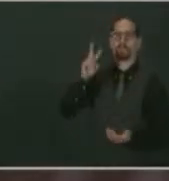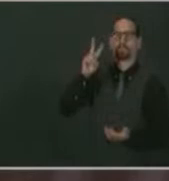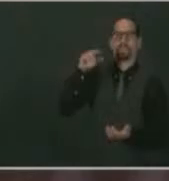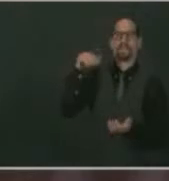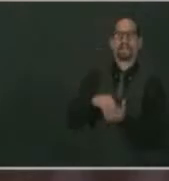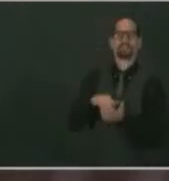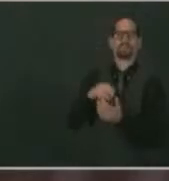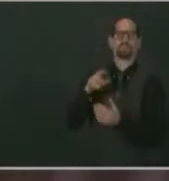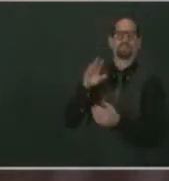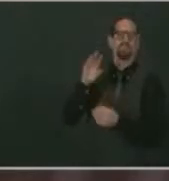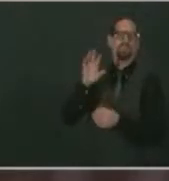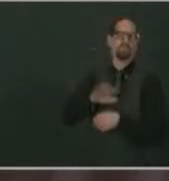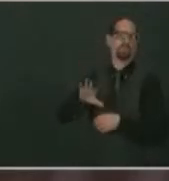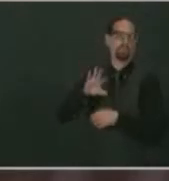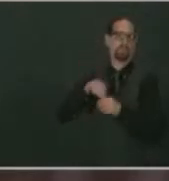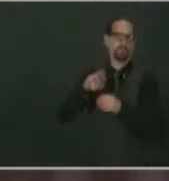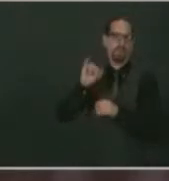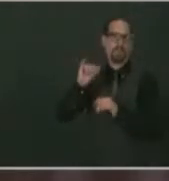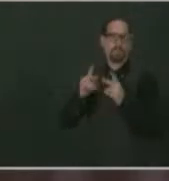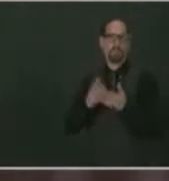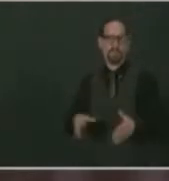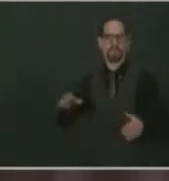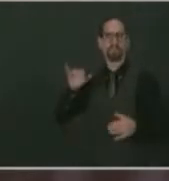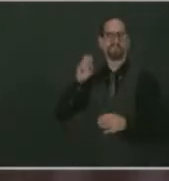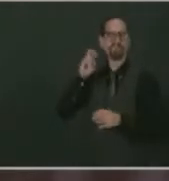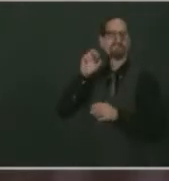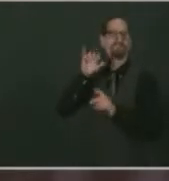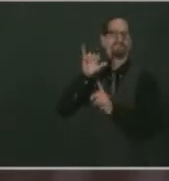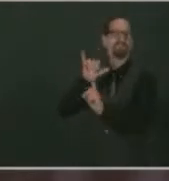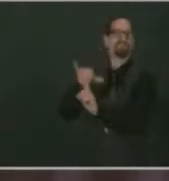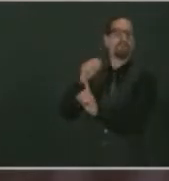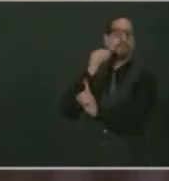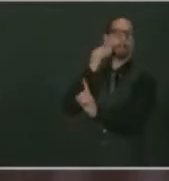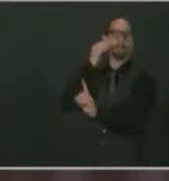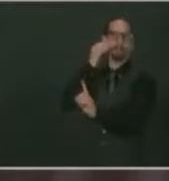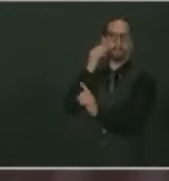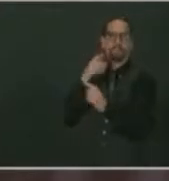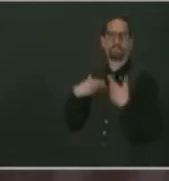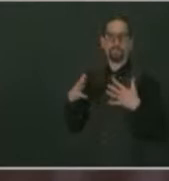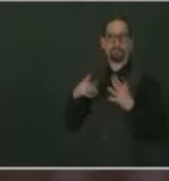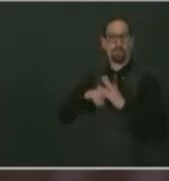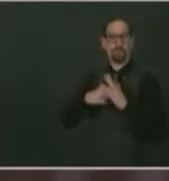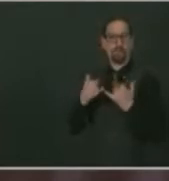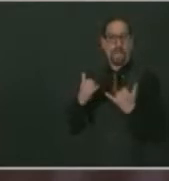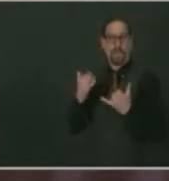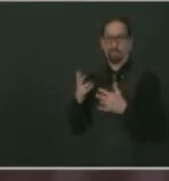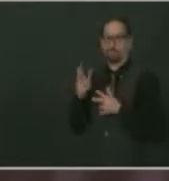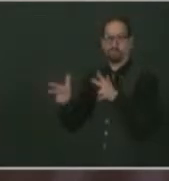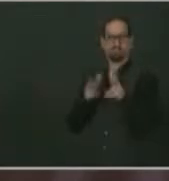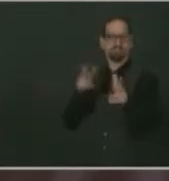homebound, and we began vaccinating them last week, and we've already vaccinated about 15% of them.